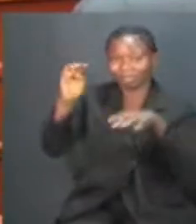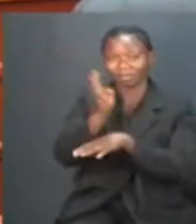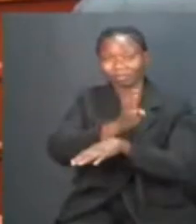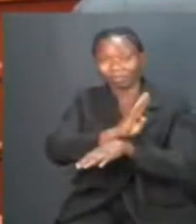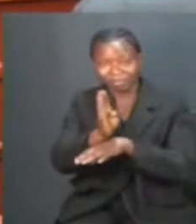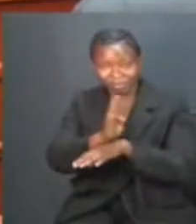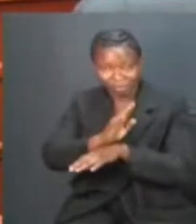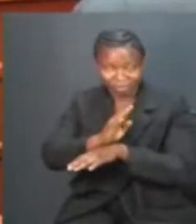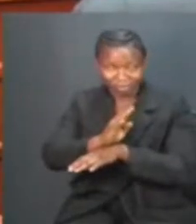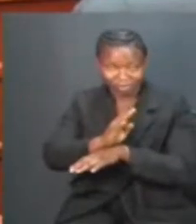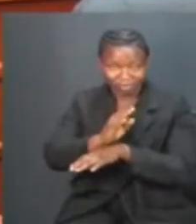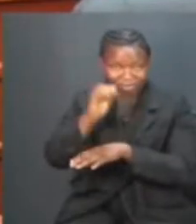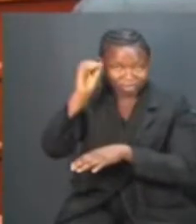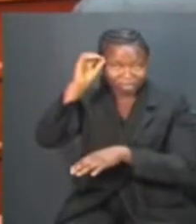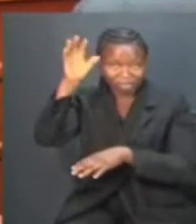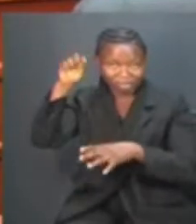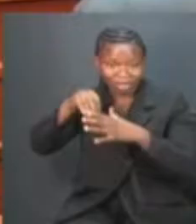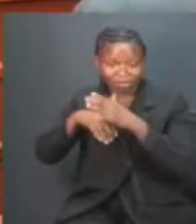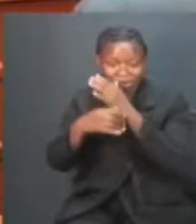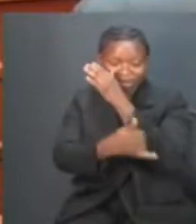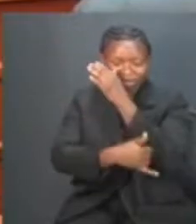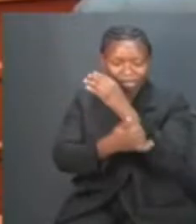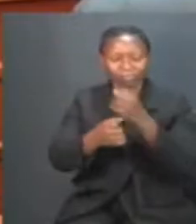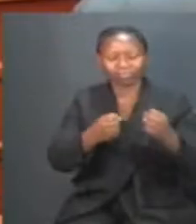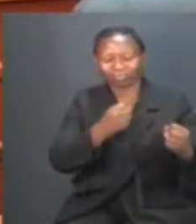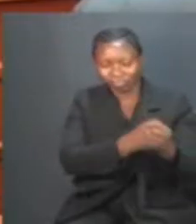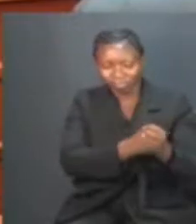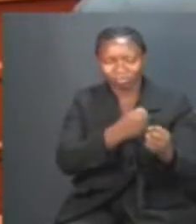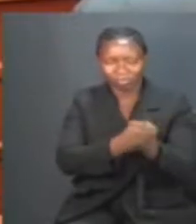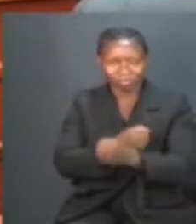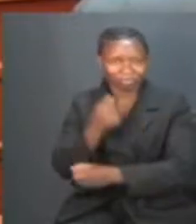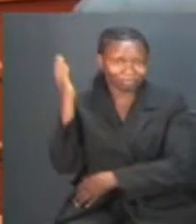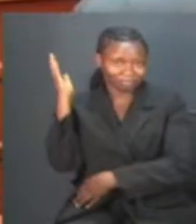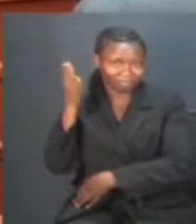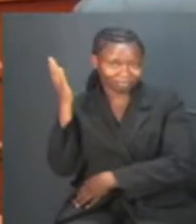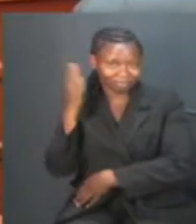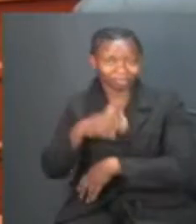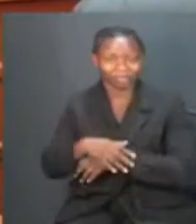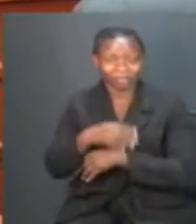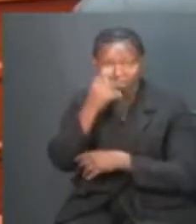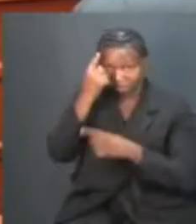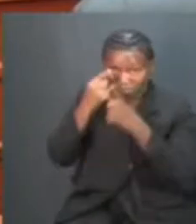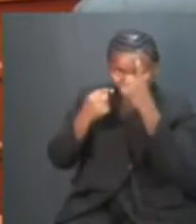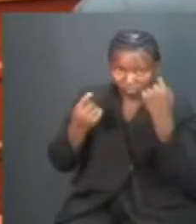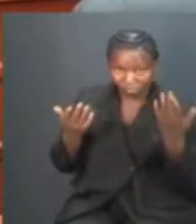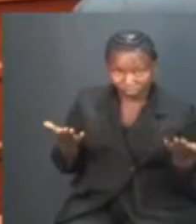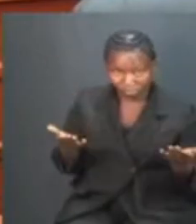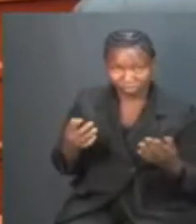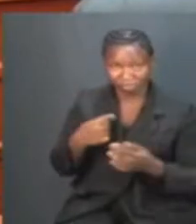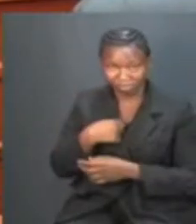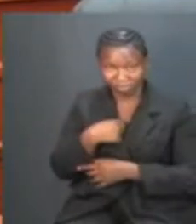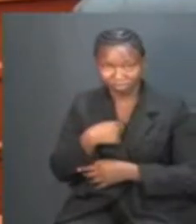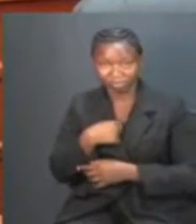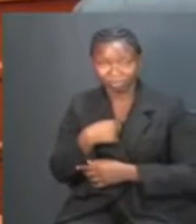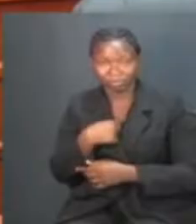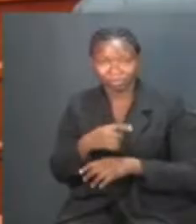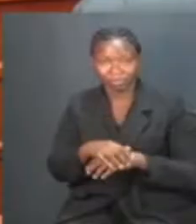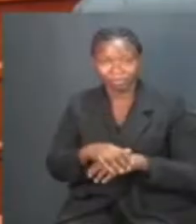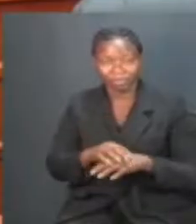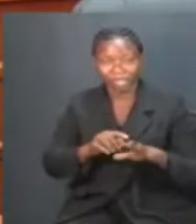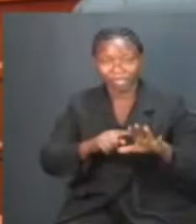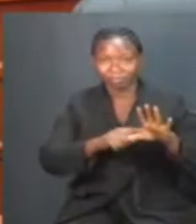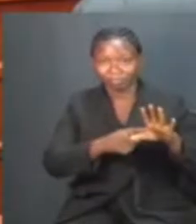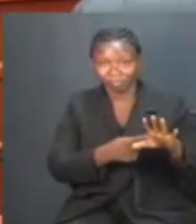in the country. And so I support this statement because I think that